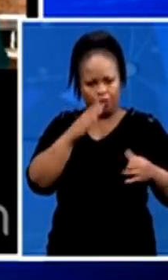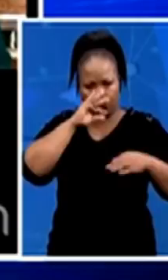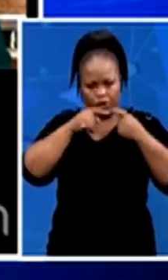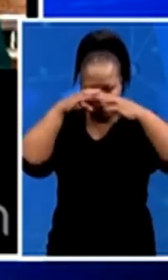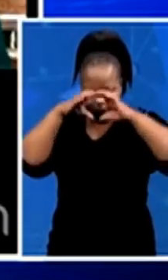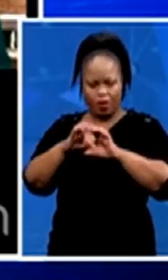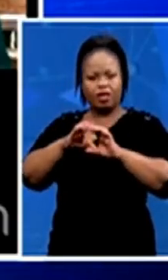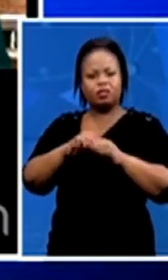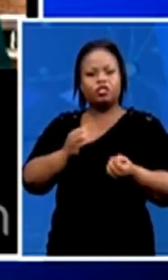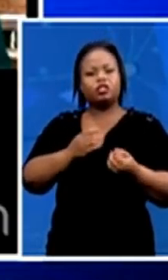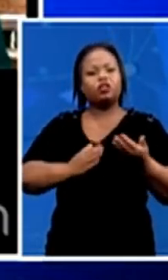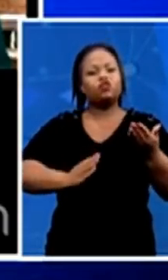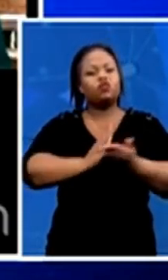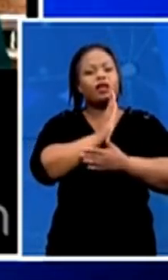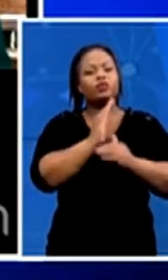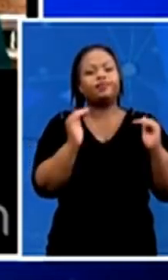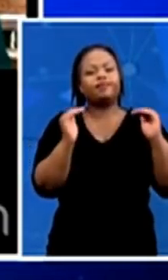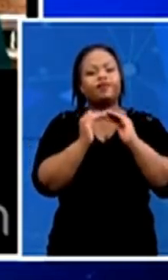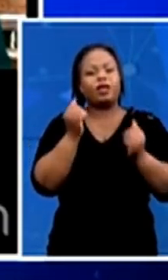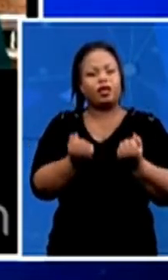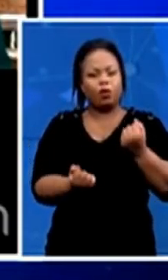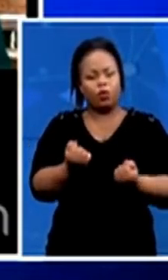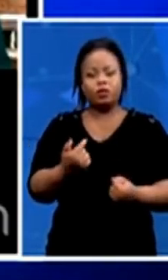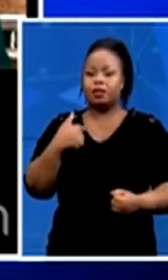My question basically